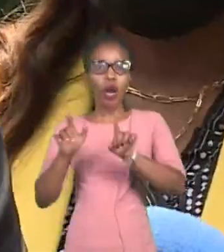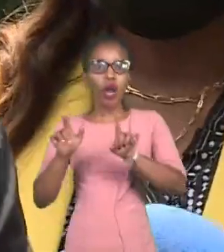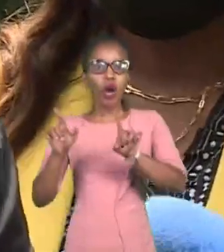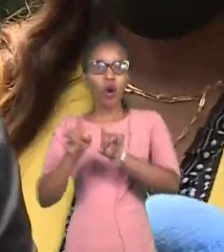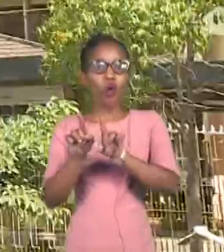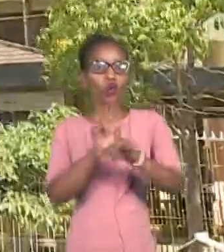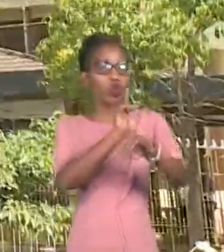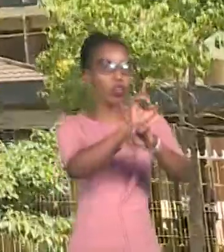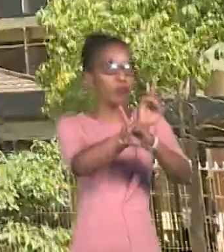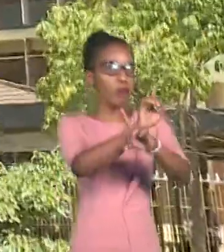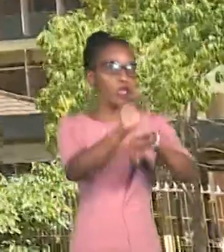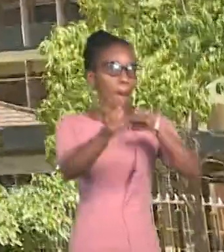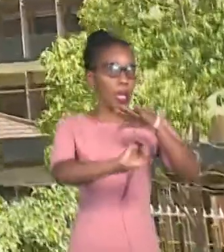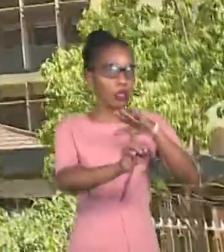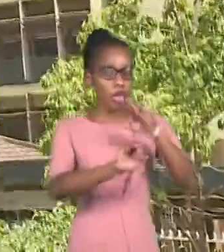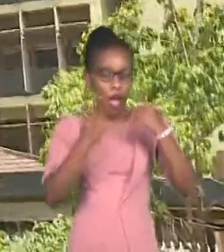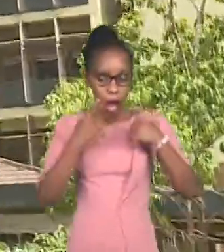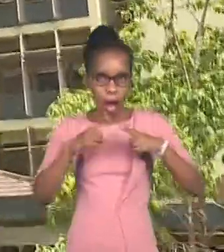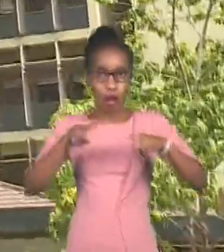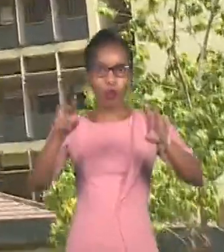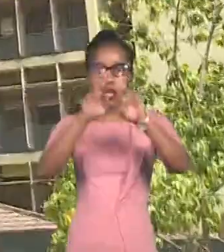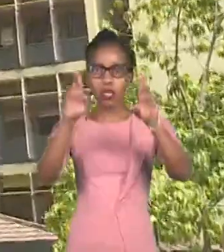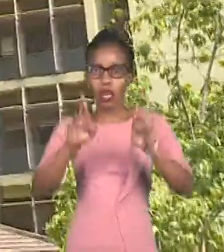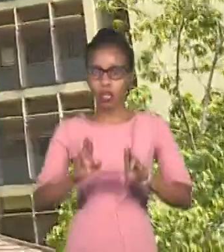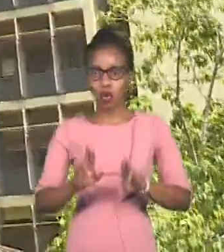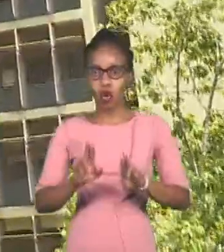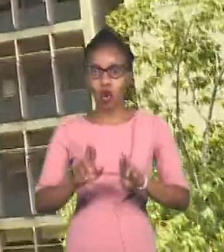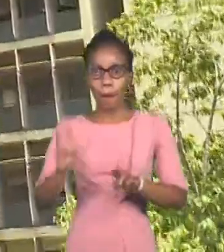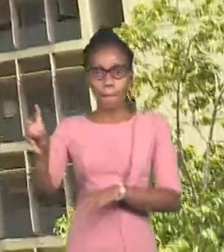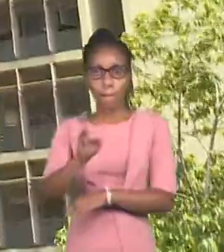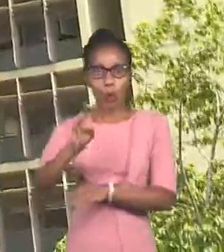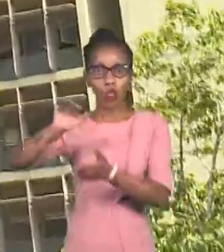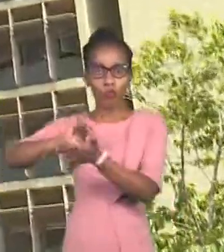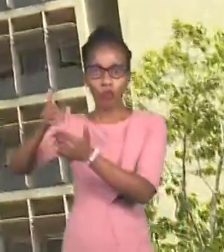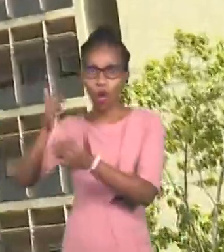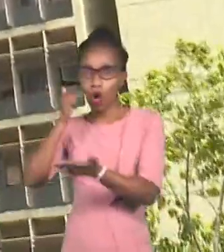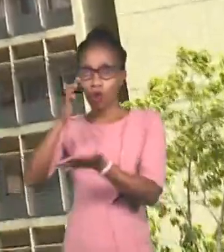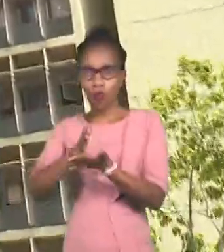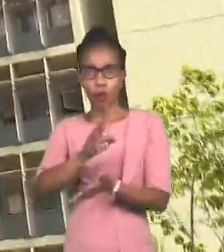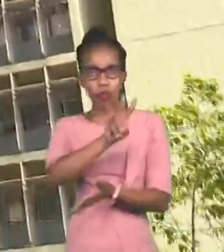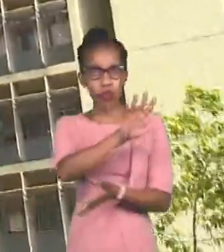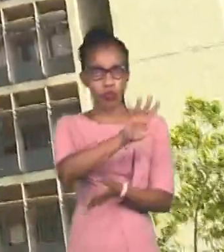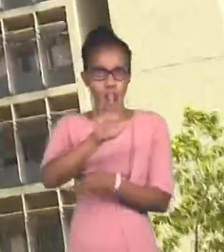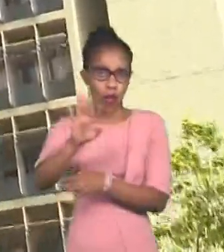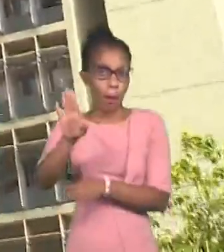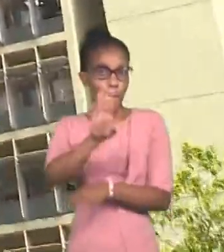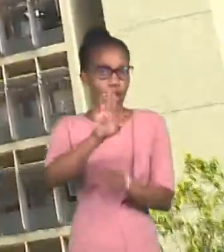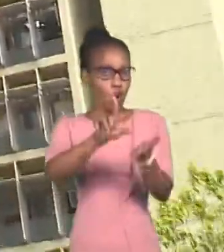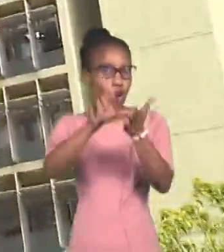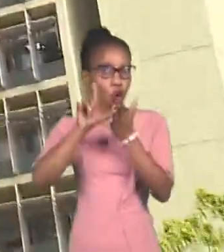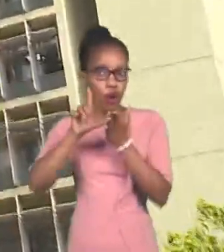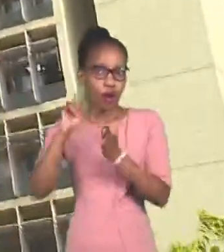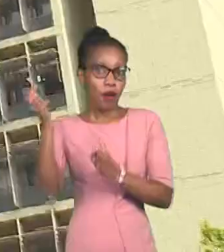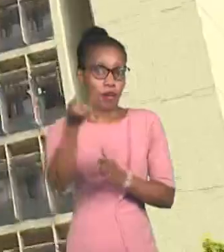cha ulinzi. The announcement by the International Monetary Fund on Friday that it had approved a 255 billion shillings loan for